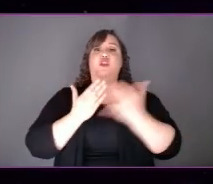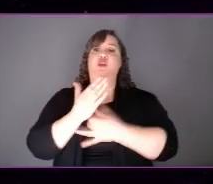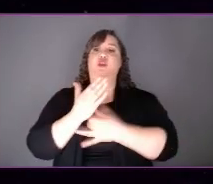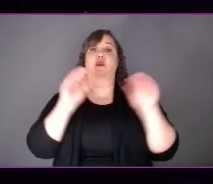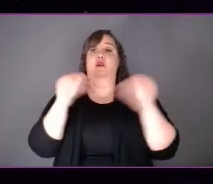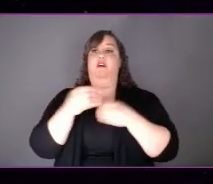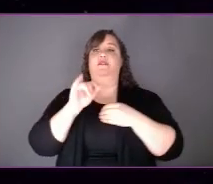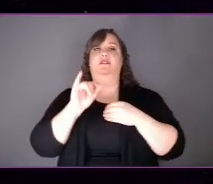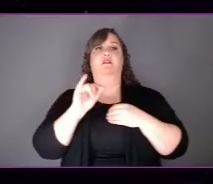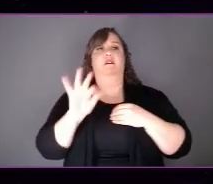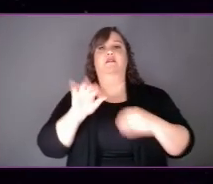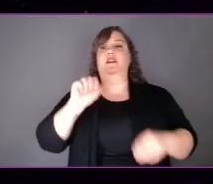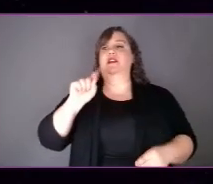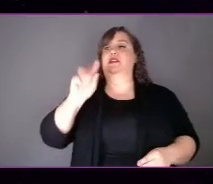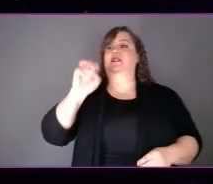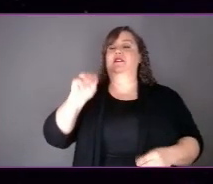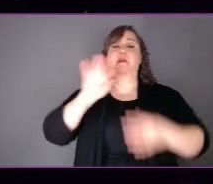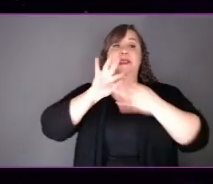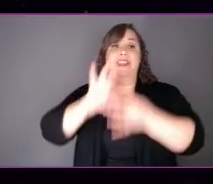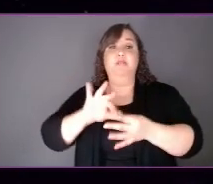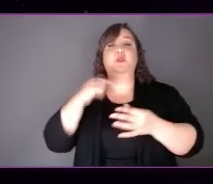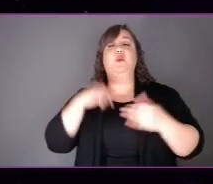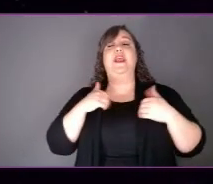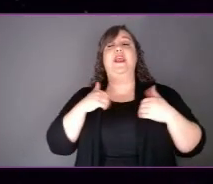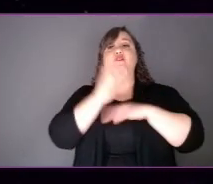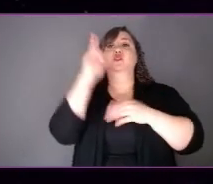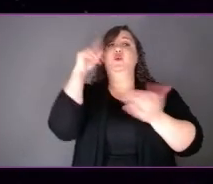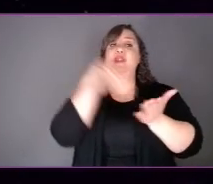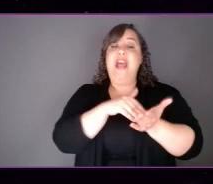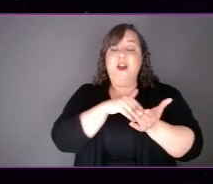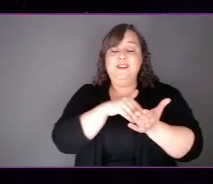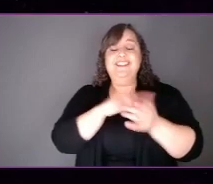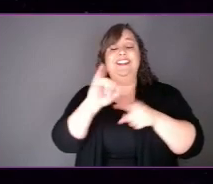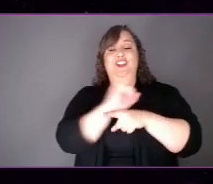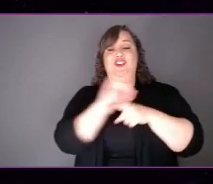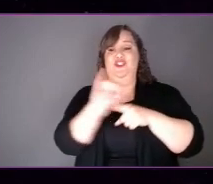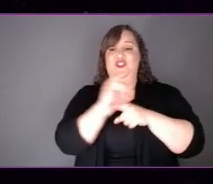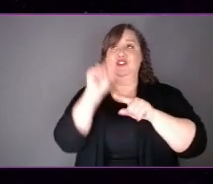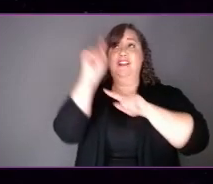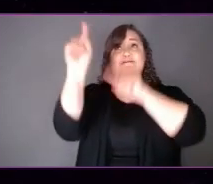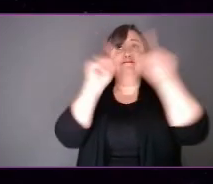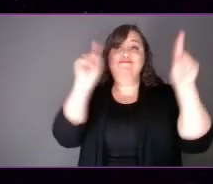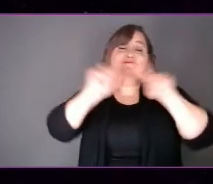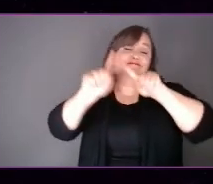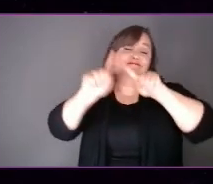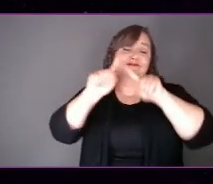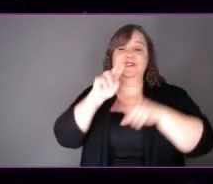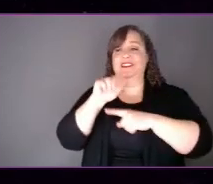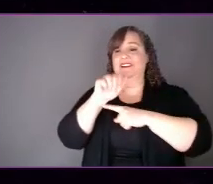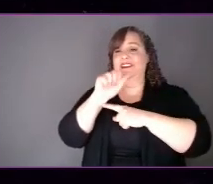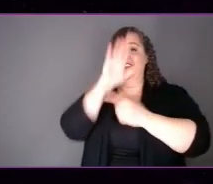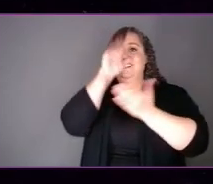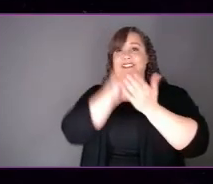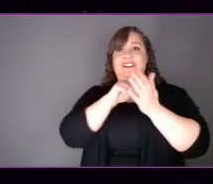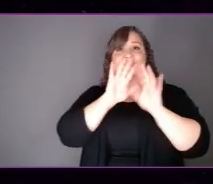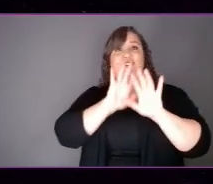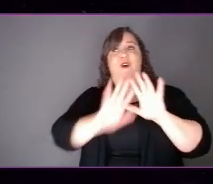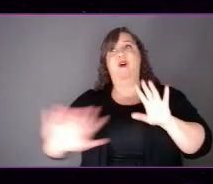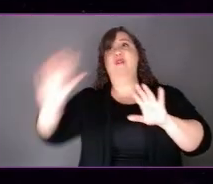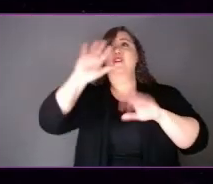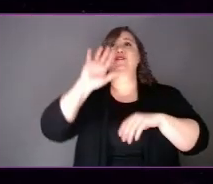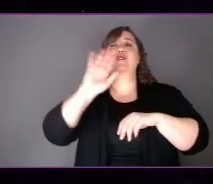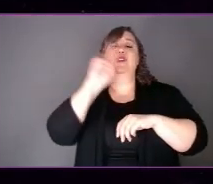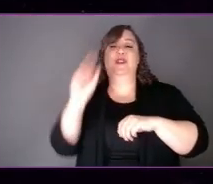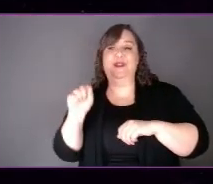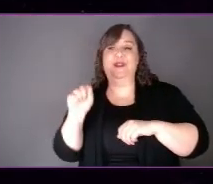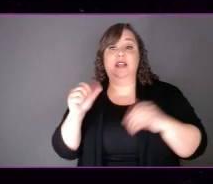over 2,000 interns interning with us at all the different NASA centers sitting across the country. This summer,